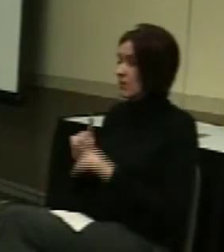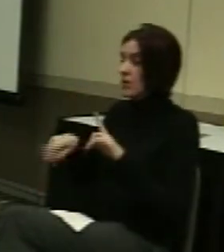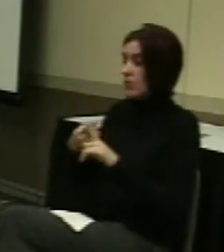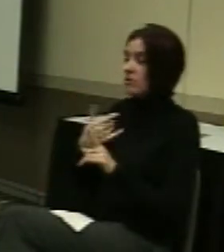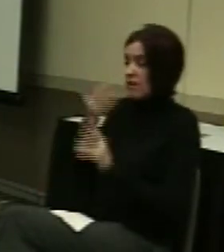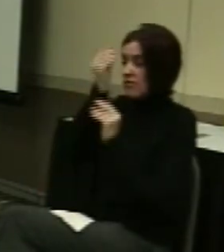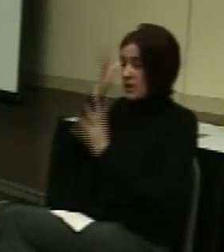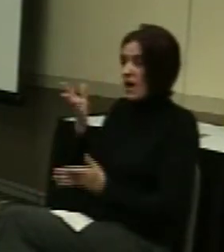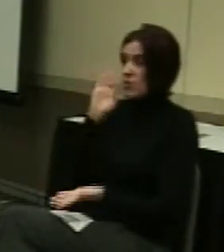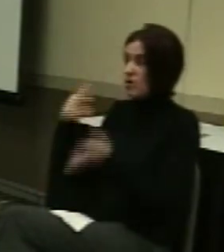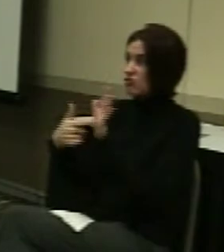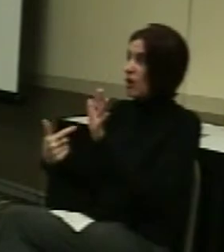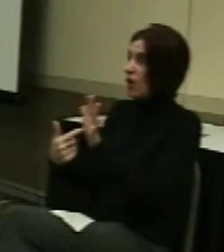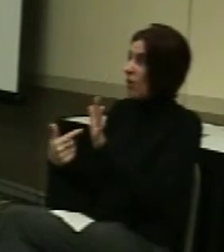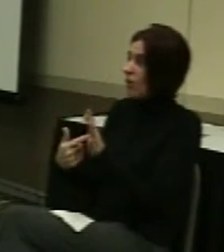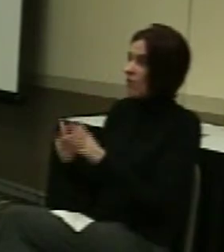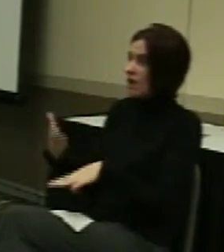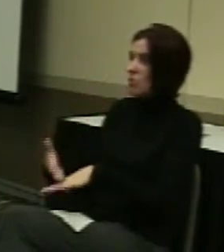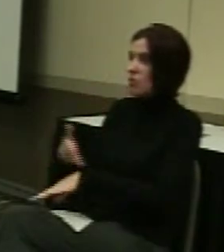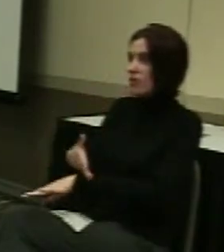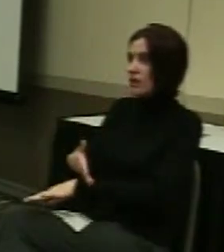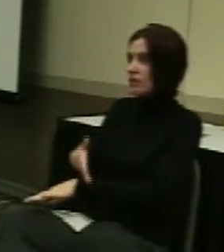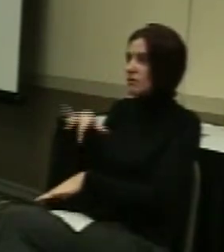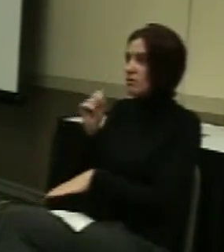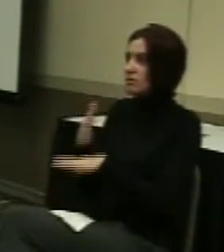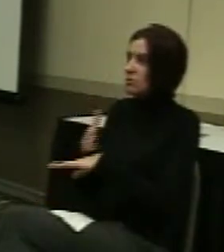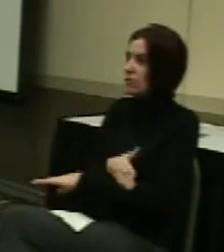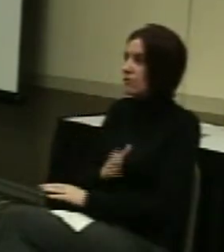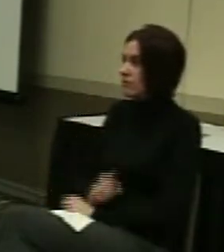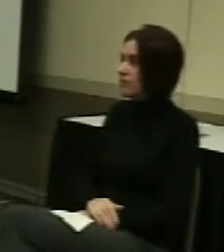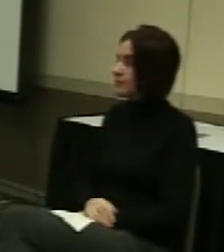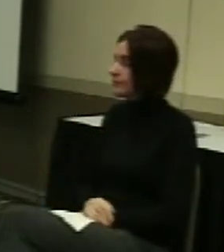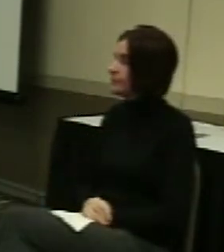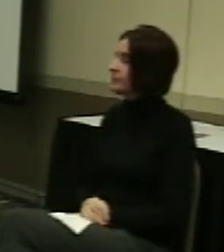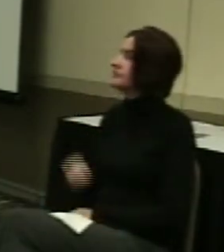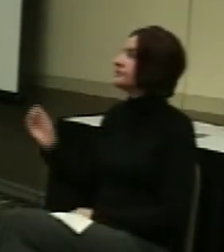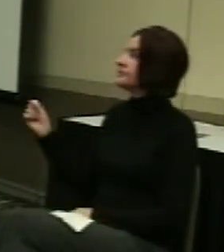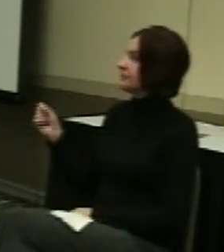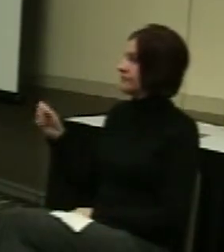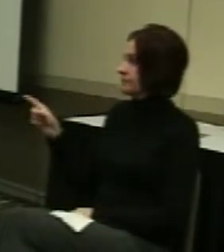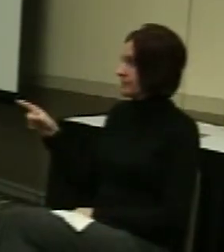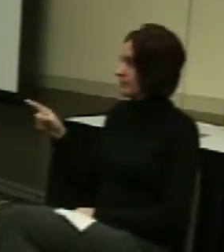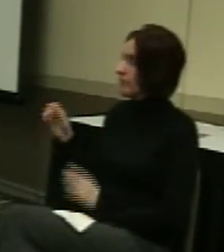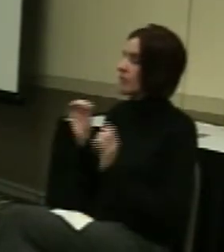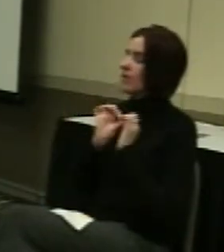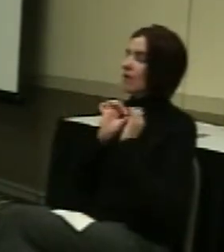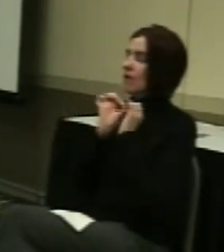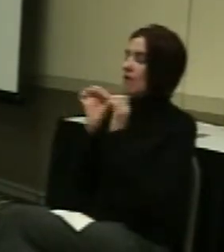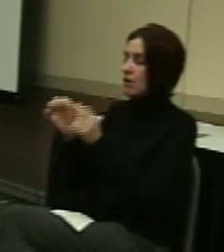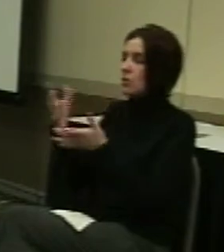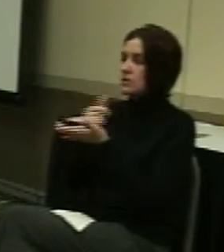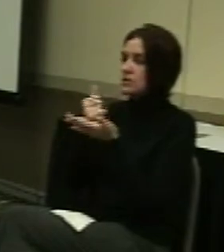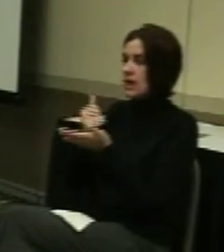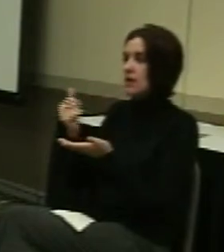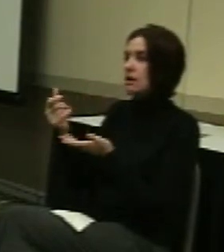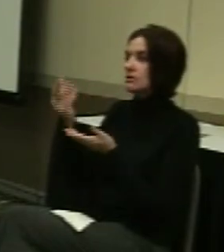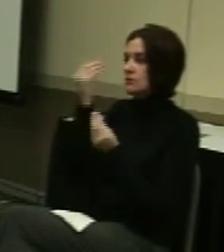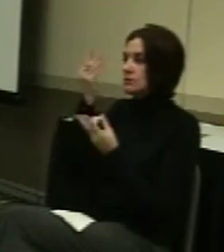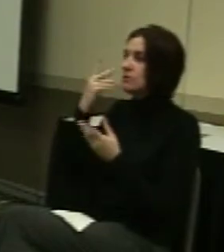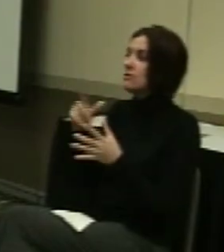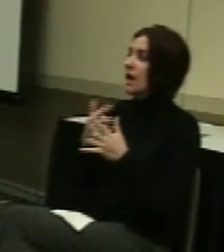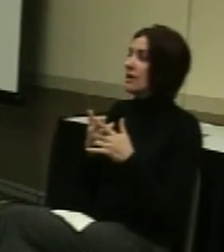It'll show you you're doing okay. Ongoing data collection, and also, ongoing showing throughout a year and another year,